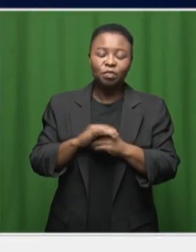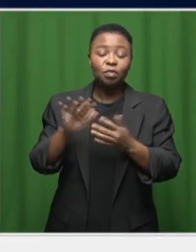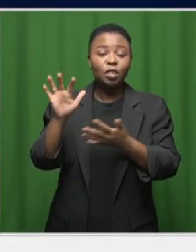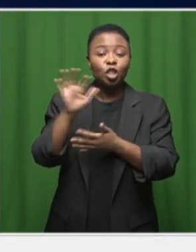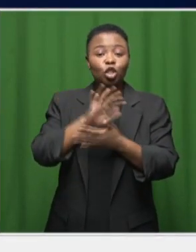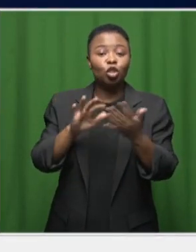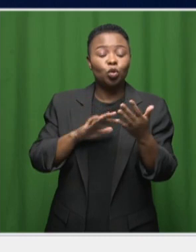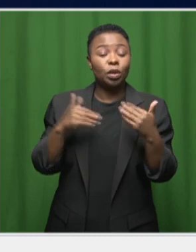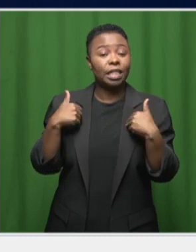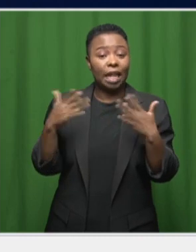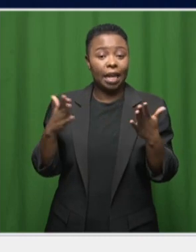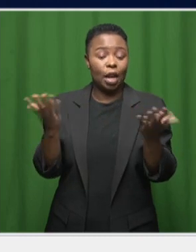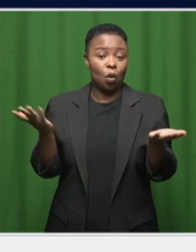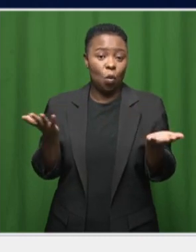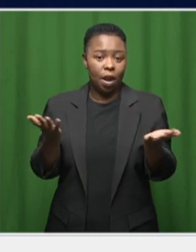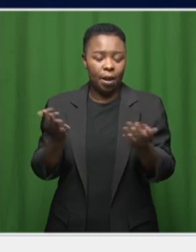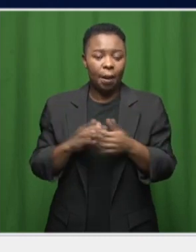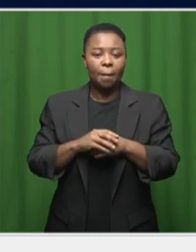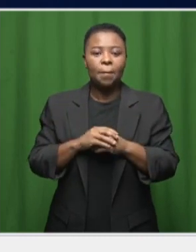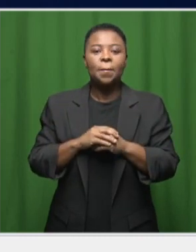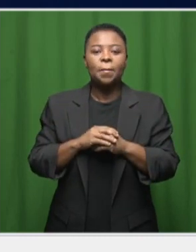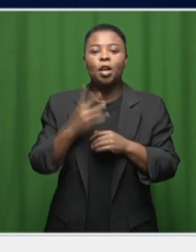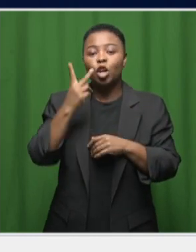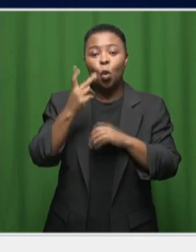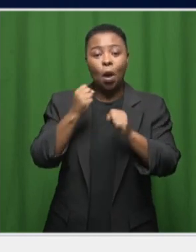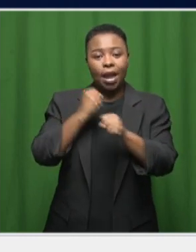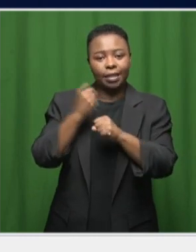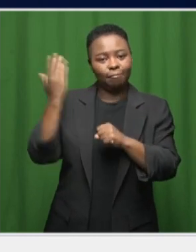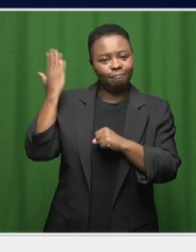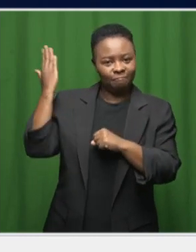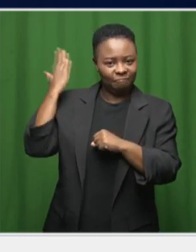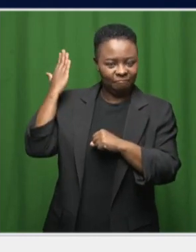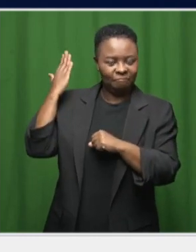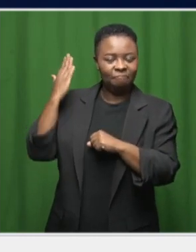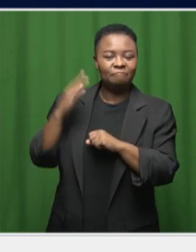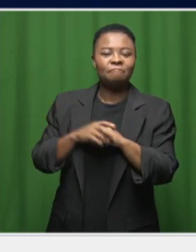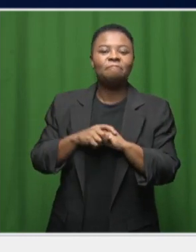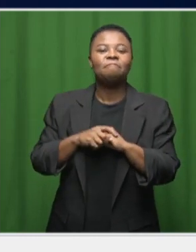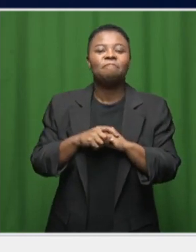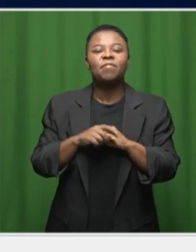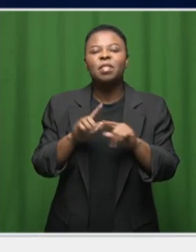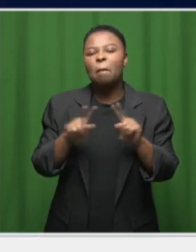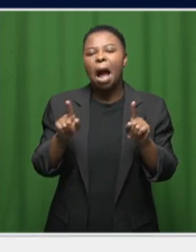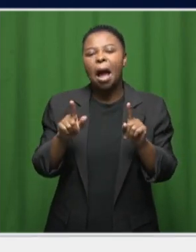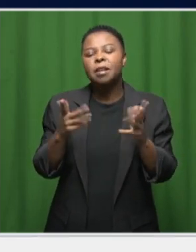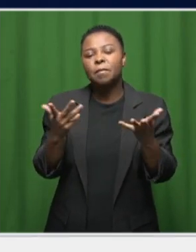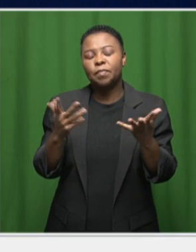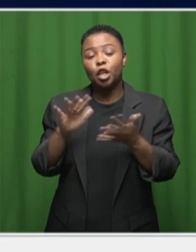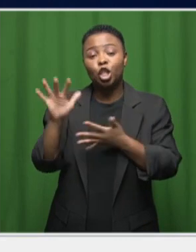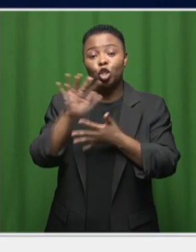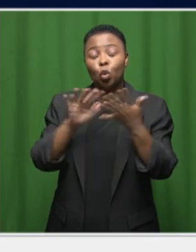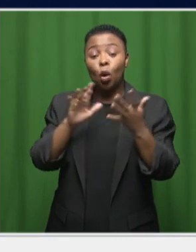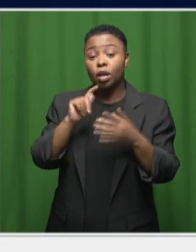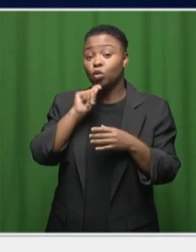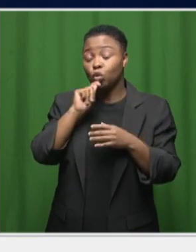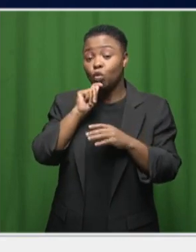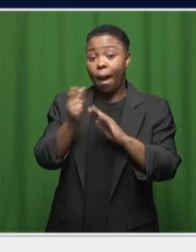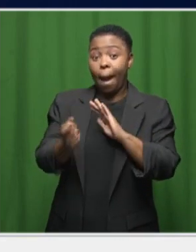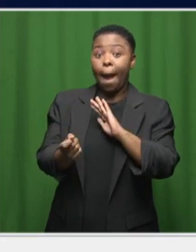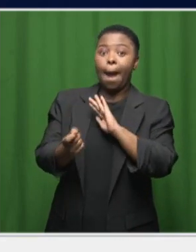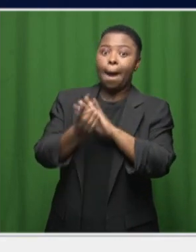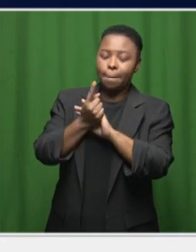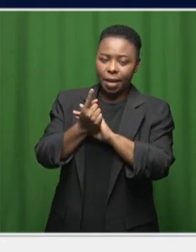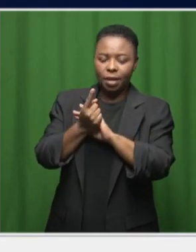started, it started about 2 years ago. But the story to come alive, I was involved in